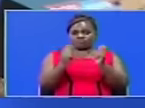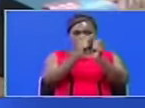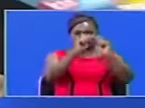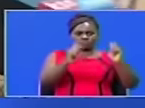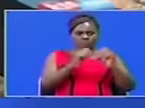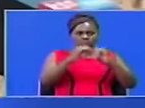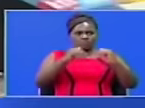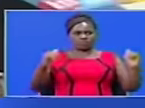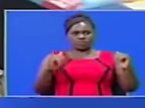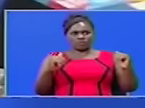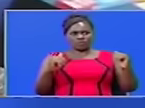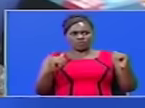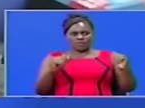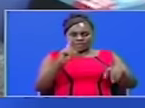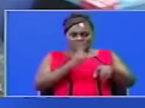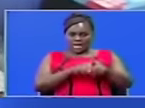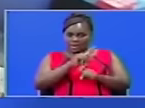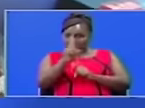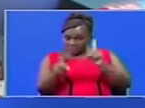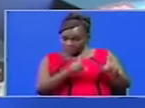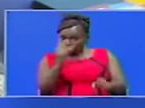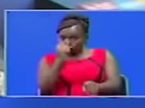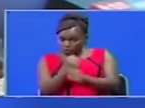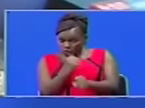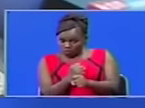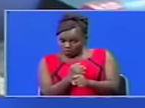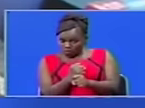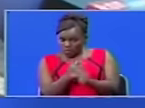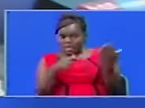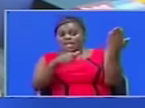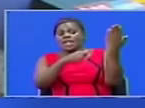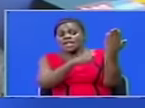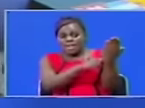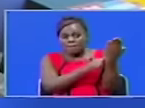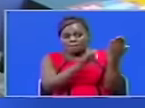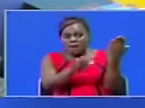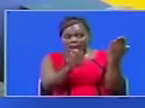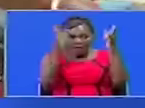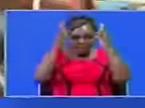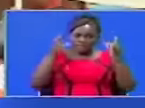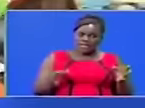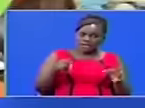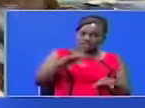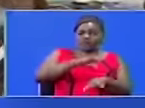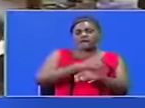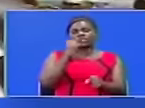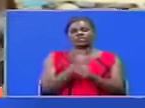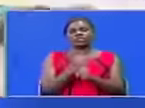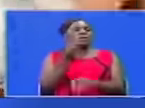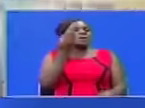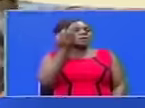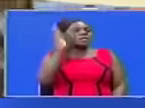Kama vijana nakwenda kufanya interview ya kazi, jina yako ndiye itaamua kama utapewa kazi hiyo. Uwanja wa Isiolo